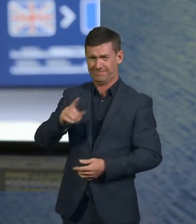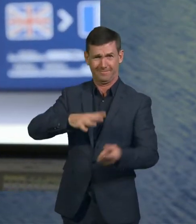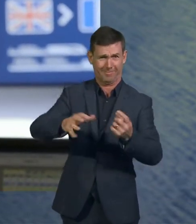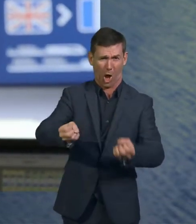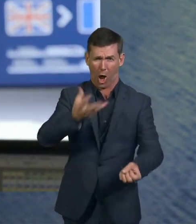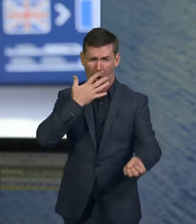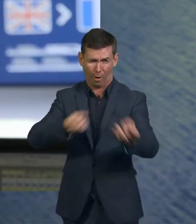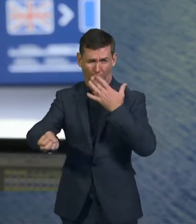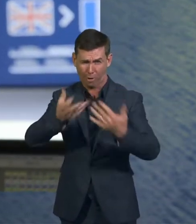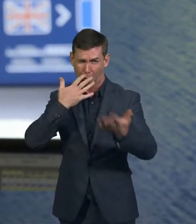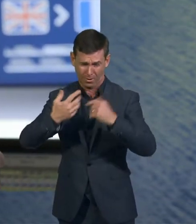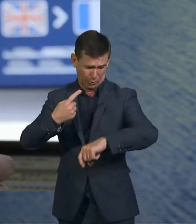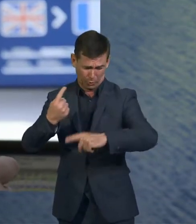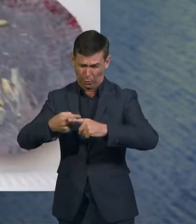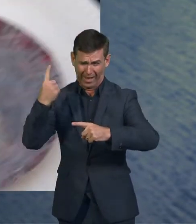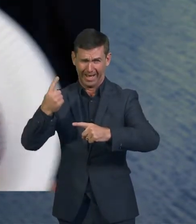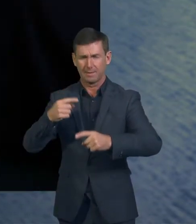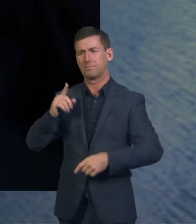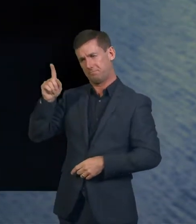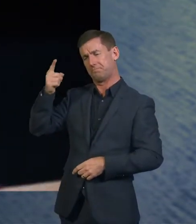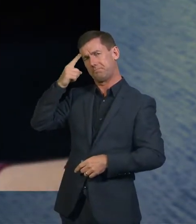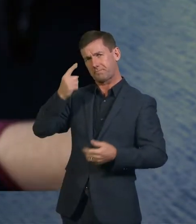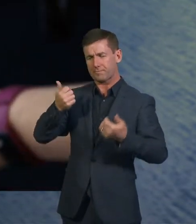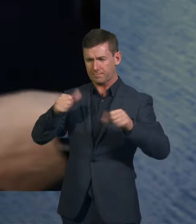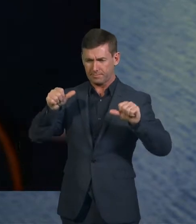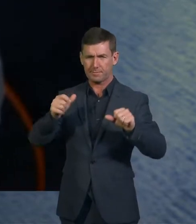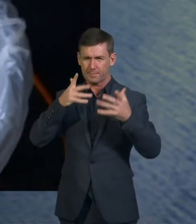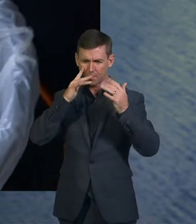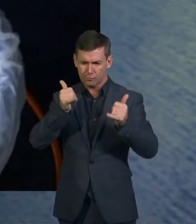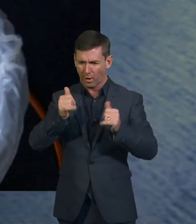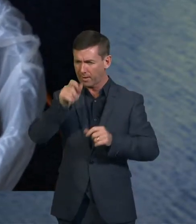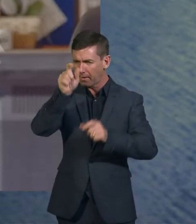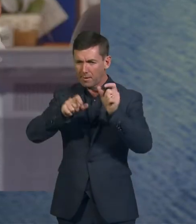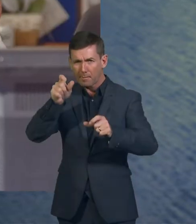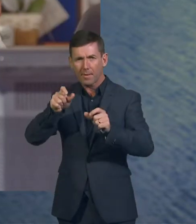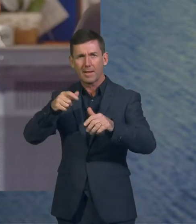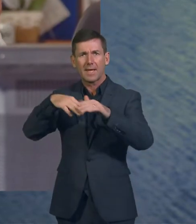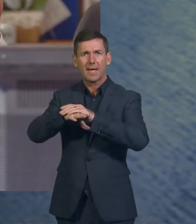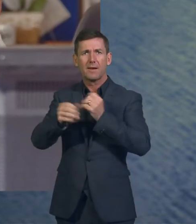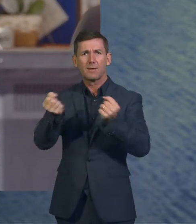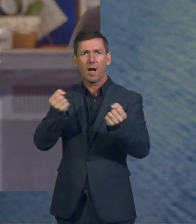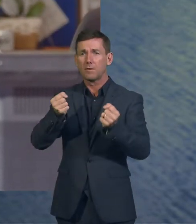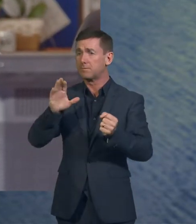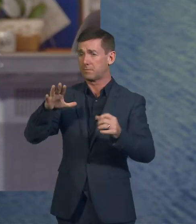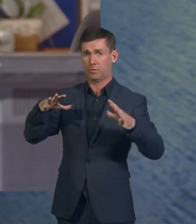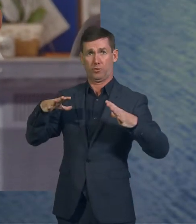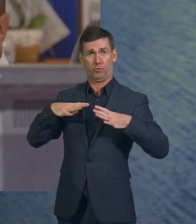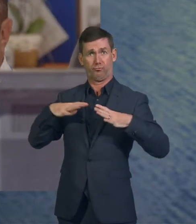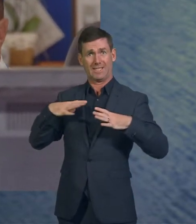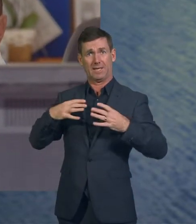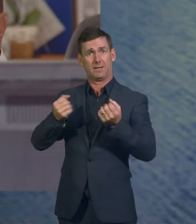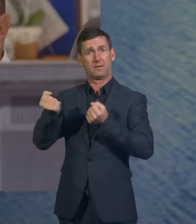so Didier can get on with the passenger allocations for tourists in cars. Romeo 3, Folkestone traffic. Are you ready to send the